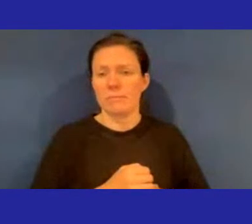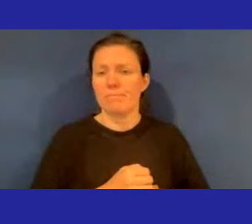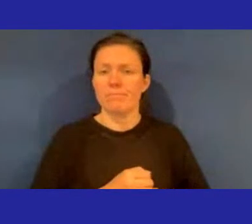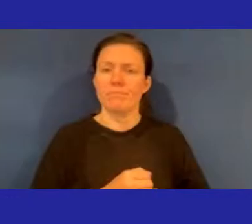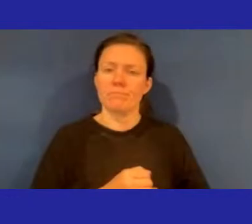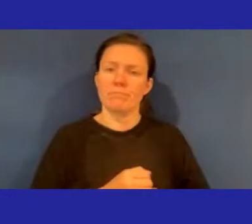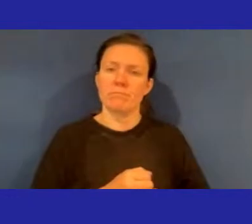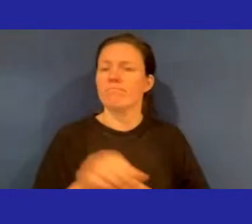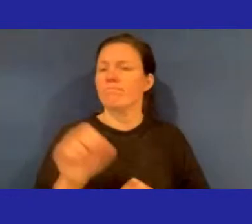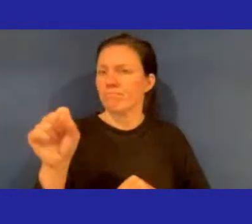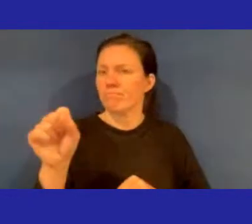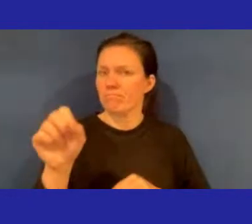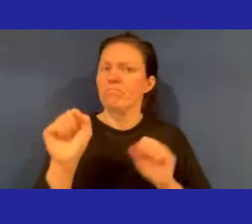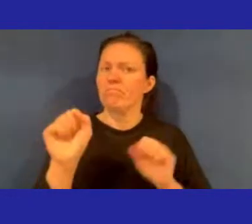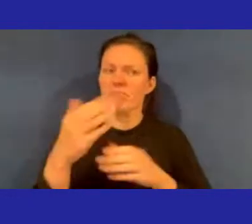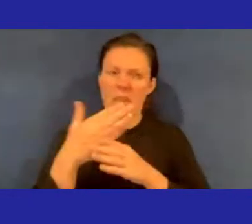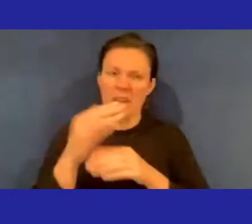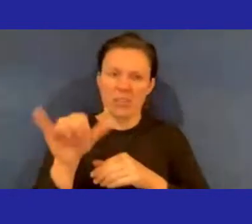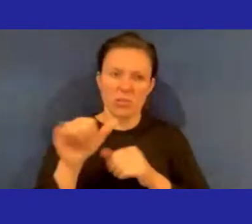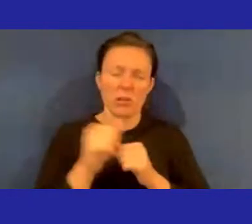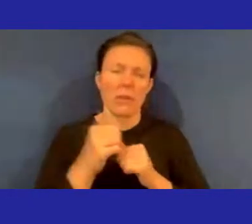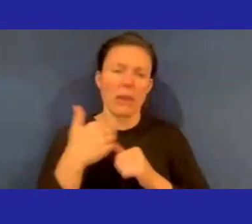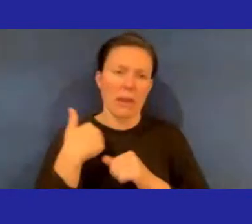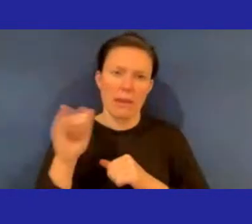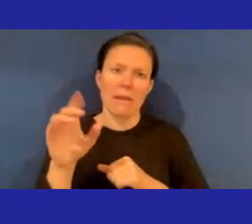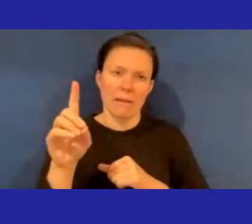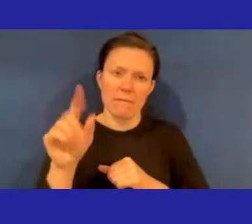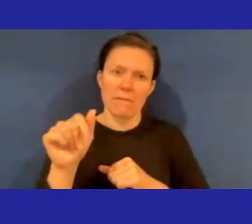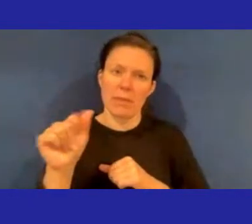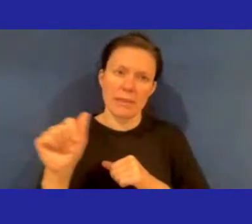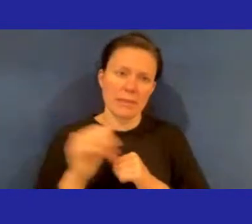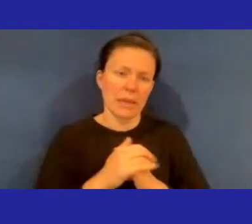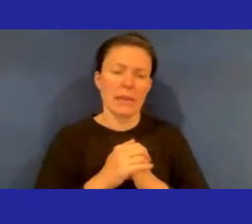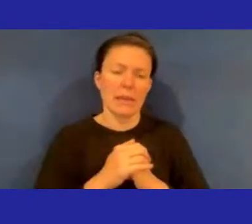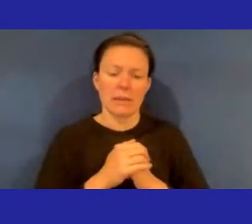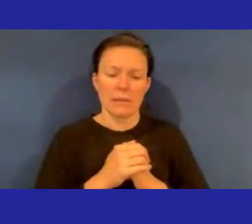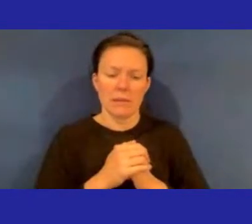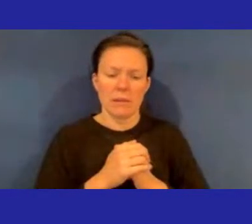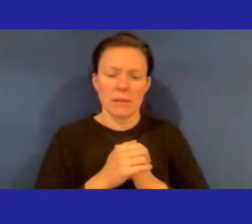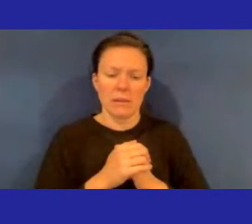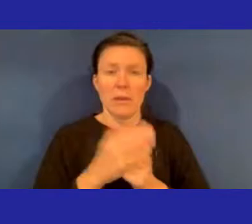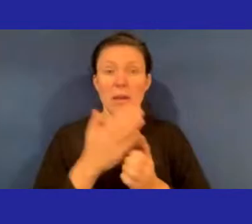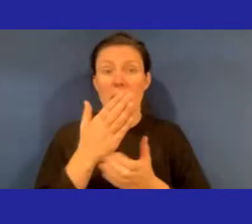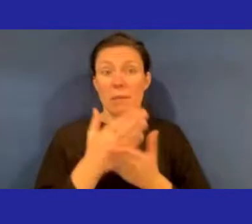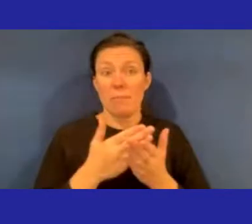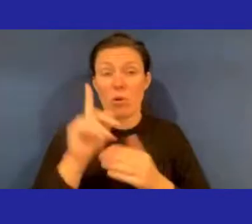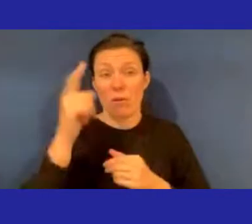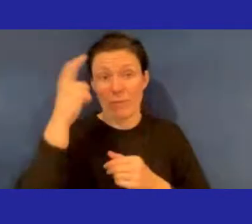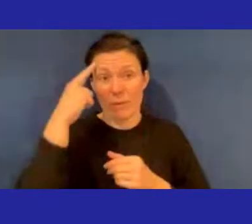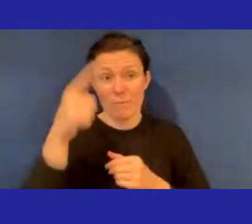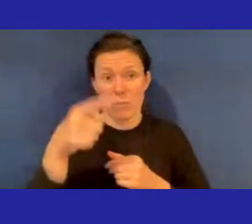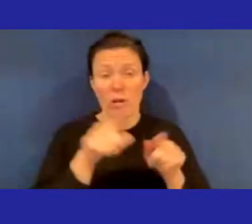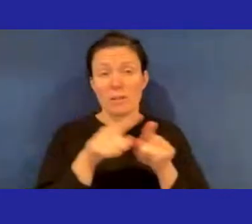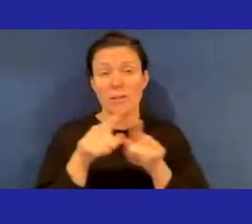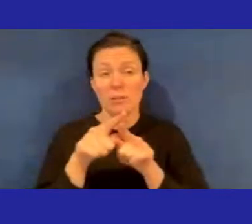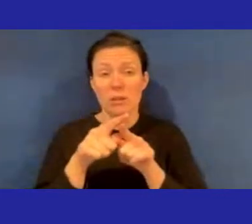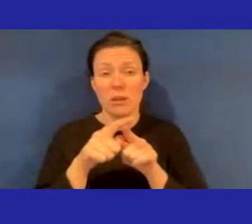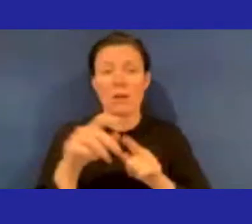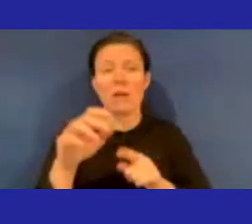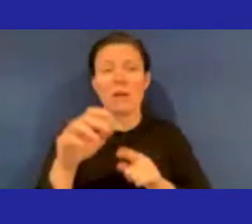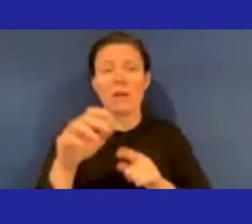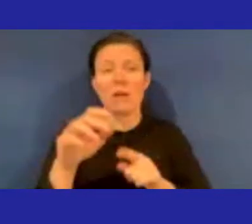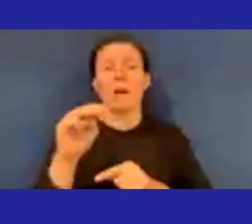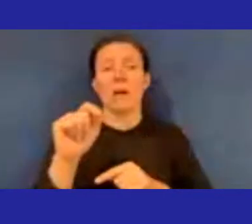can absolutely share that. We have that data. I think part of the Bronx is also Montefiore has a really